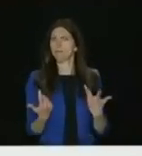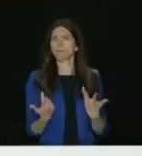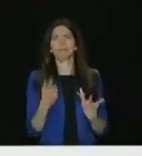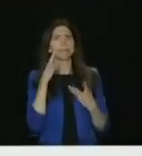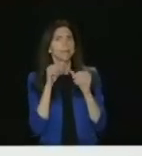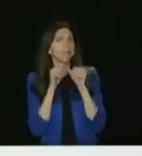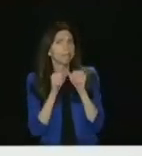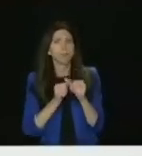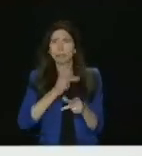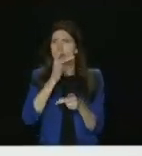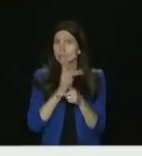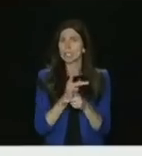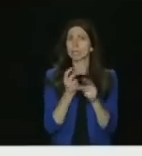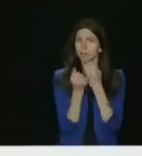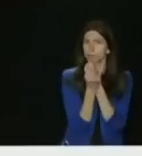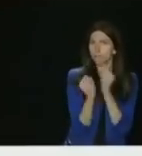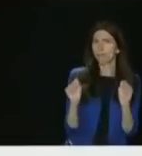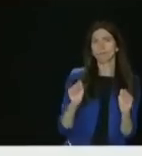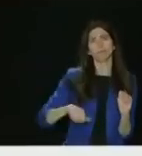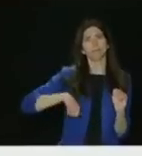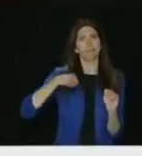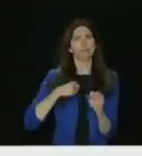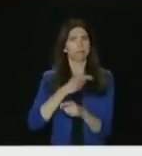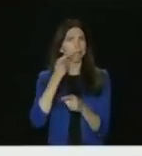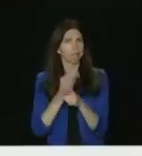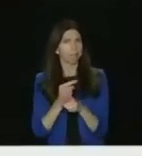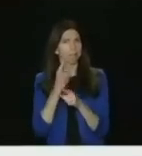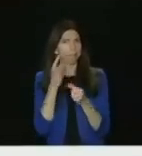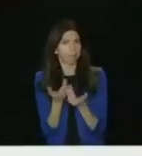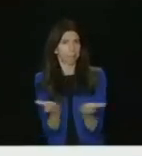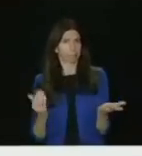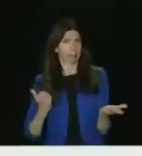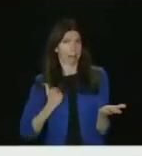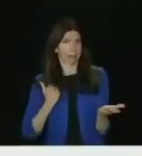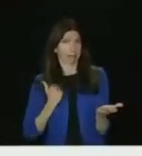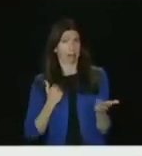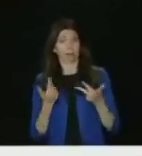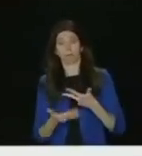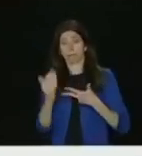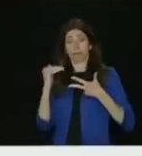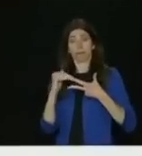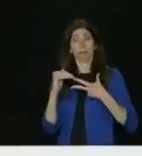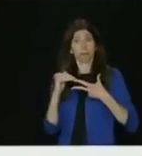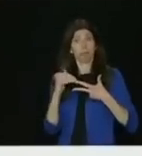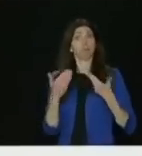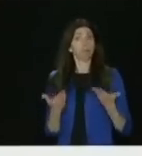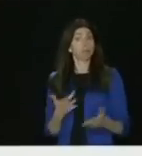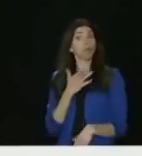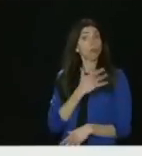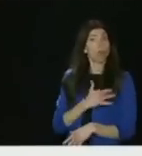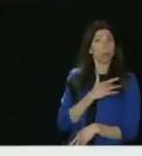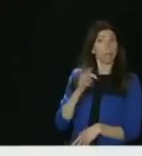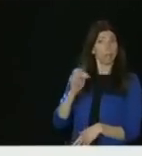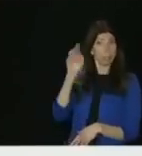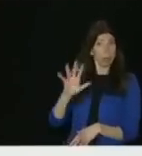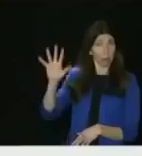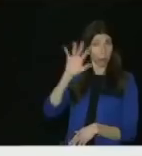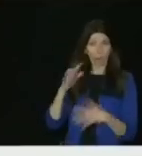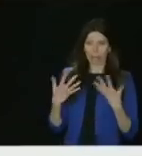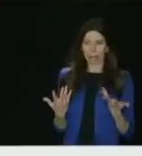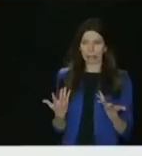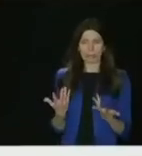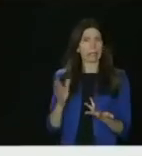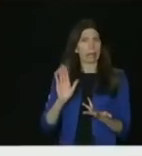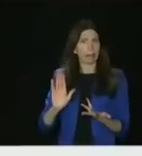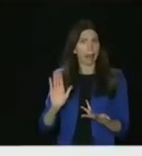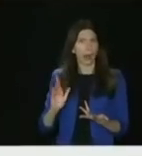and territorial integrity of Canada. Second, the province's and territories' capacity to handle the situation